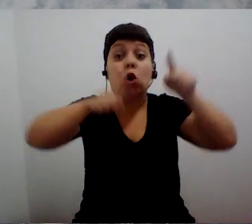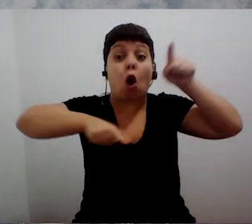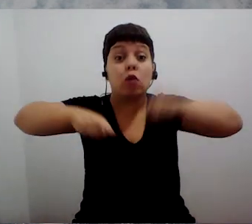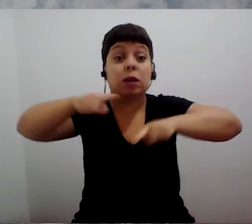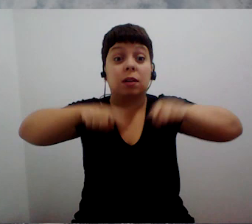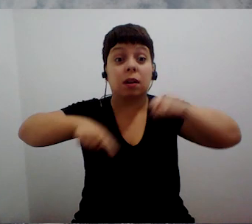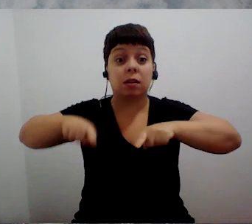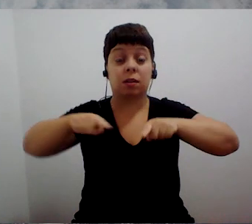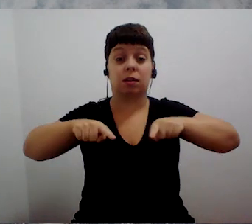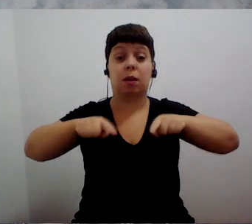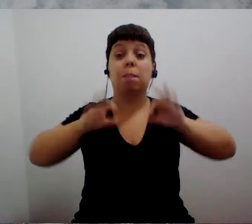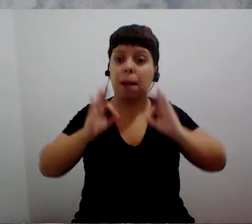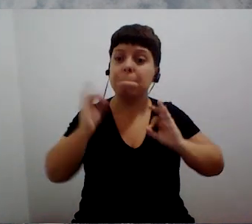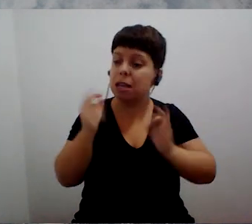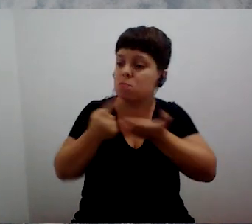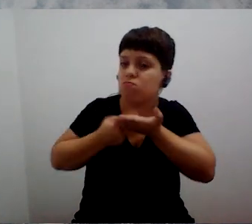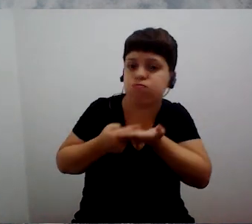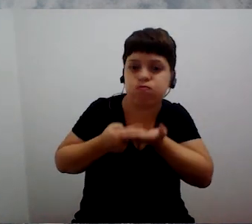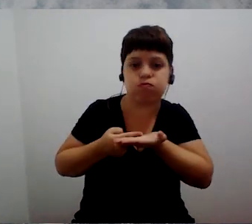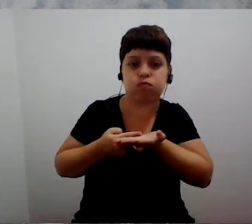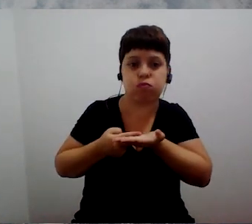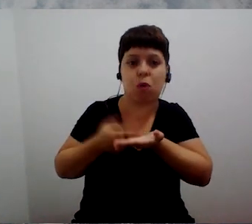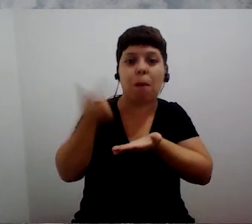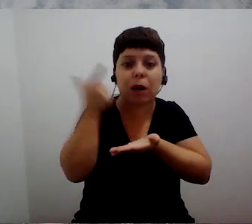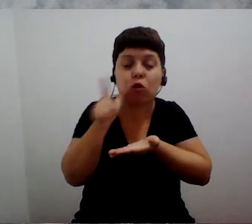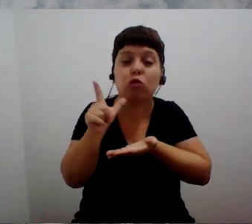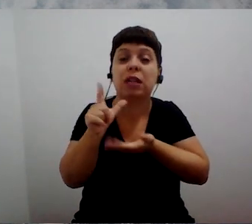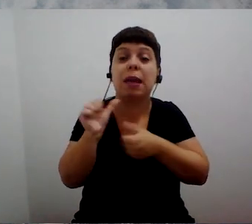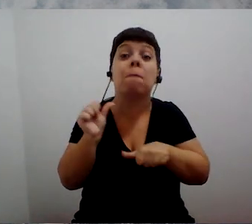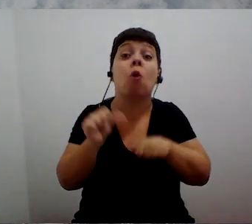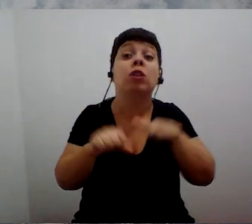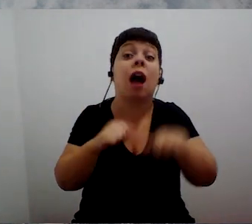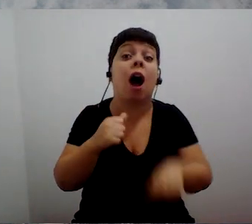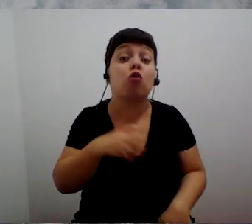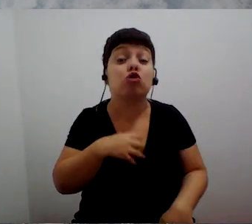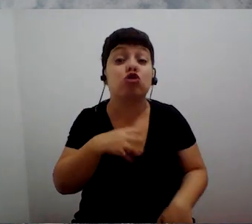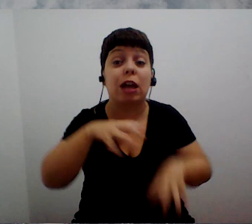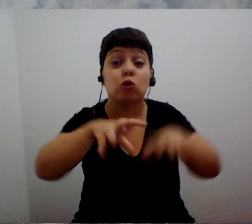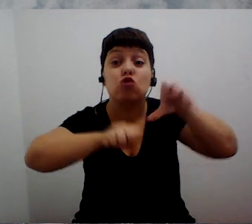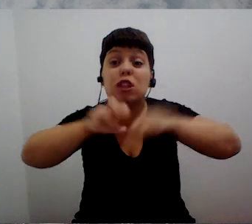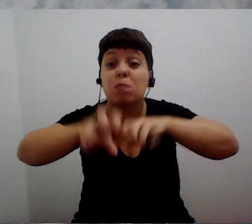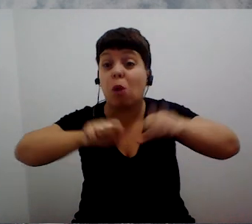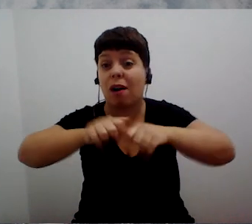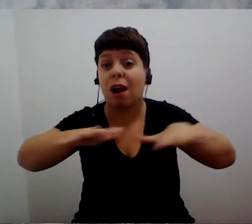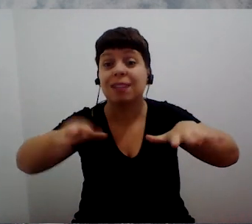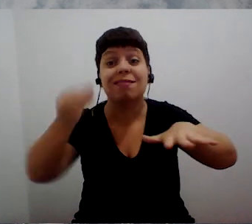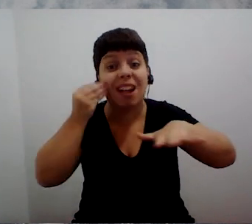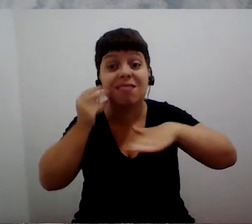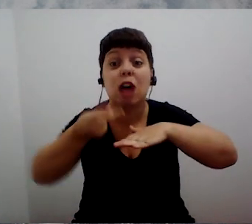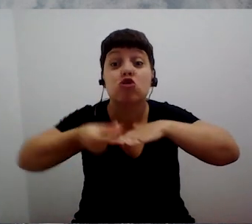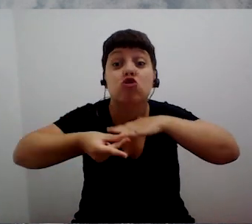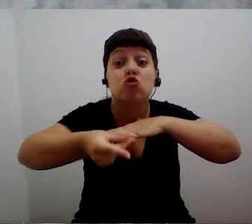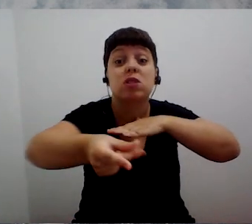can actually come to terms on how we can change the way we explore the ocean in a sustainable manner?